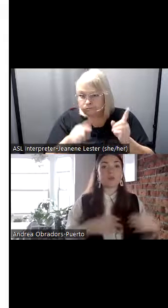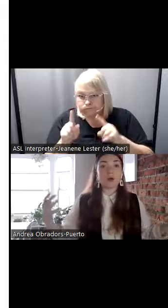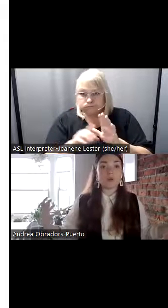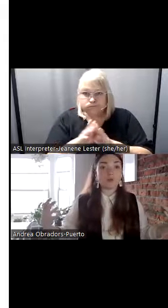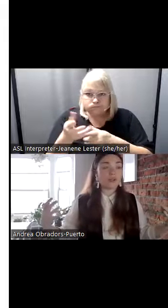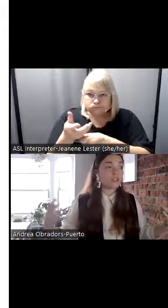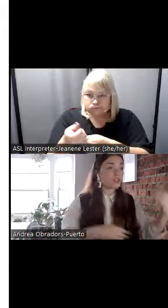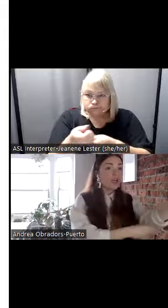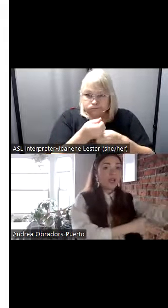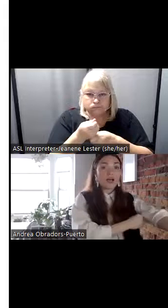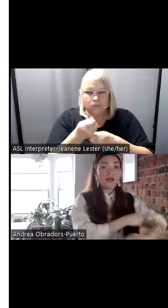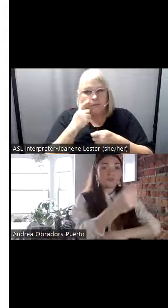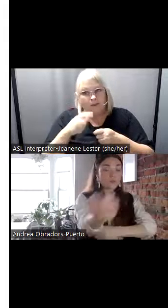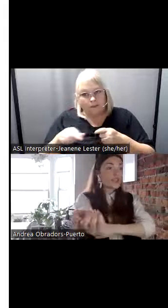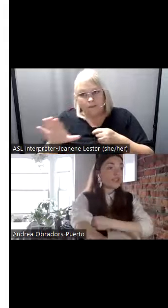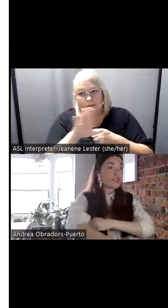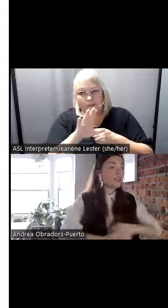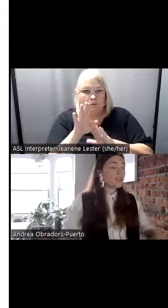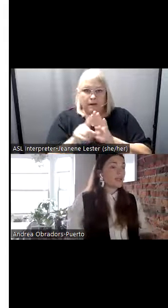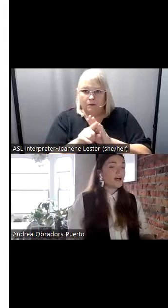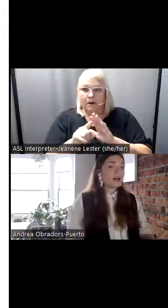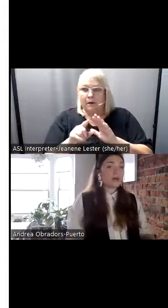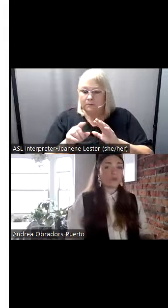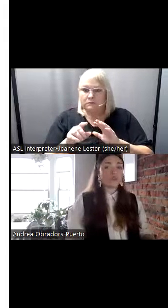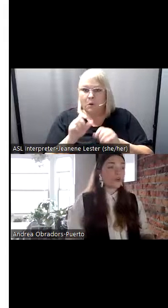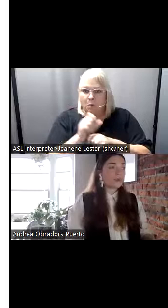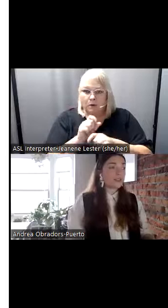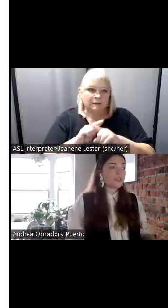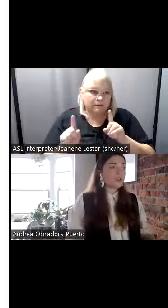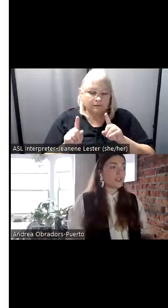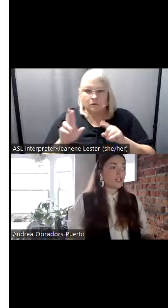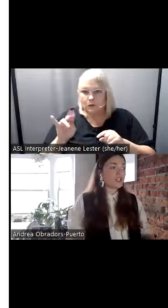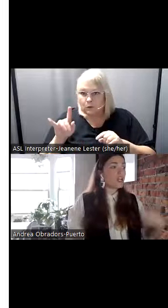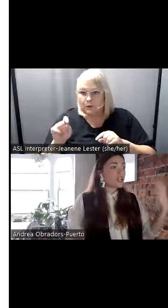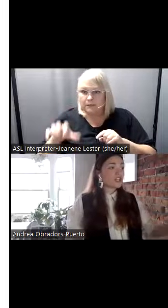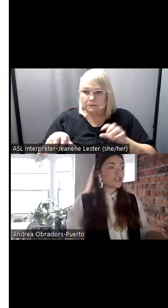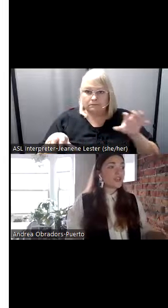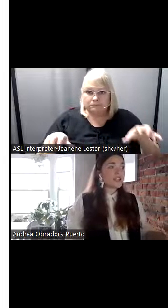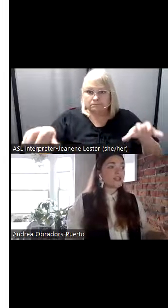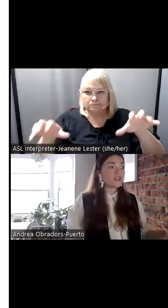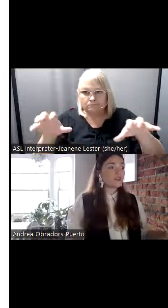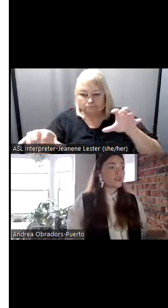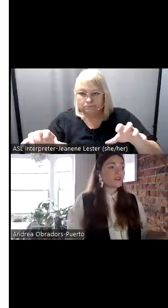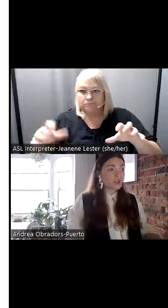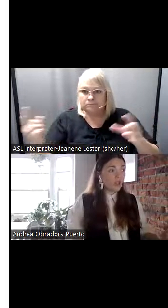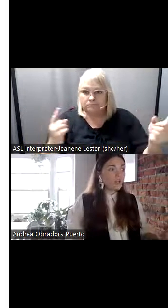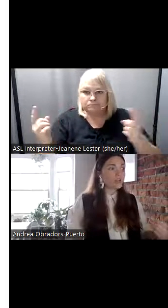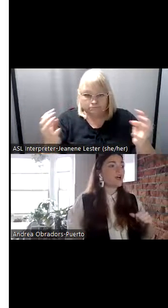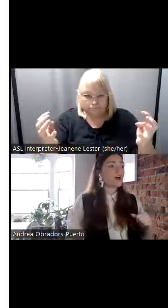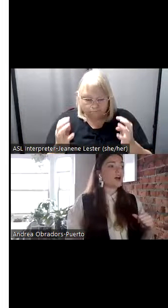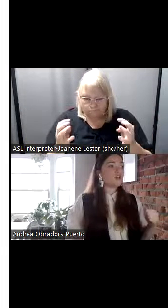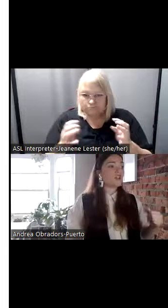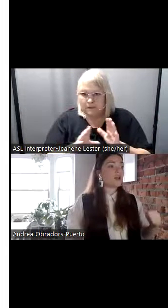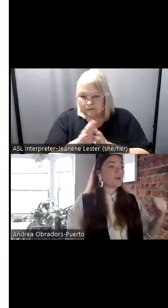since they were coming from very different units or departments in the organization. Share the design research